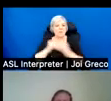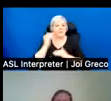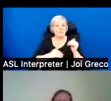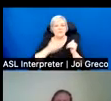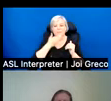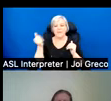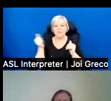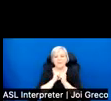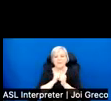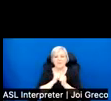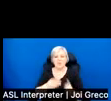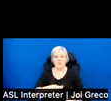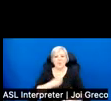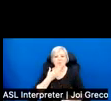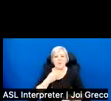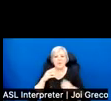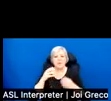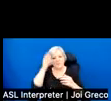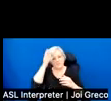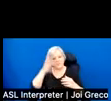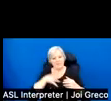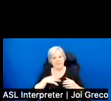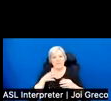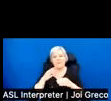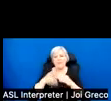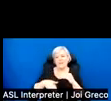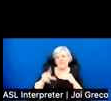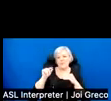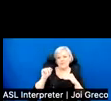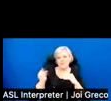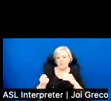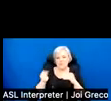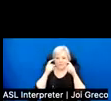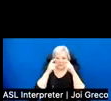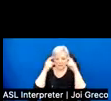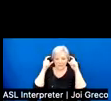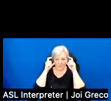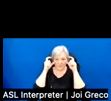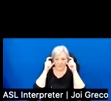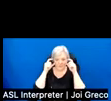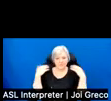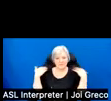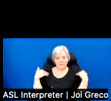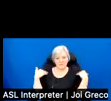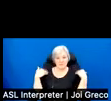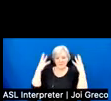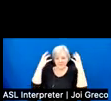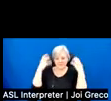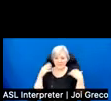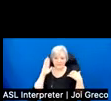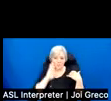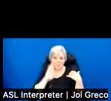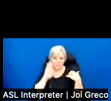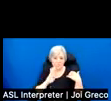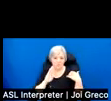am a white cis man in my late 20s. I have rectangular frame glasses on. I've got shoulder length, curly, kind of frizzy, light brown hair, and